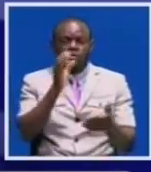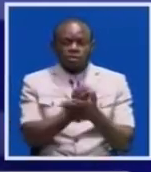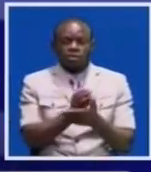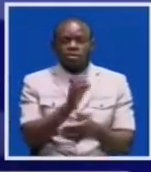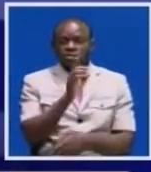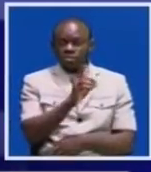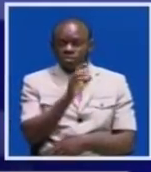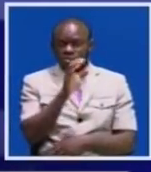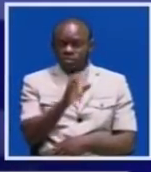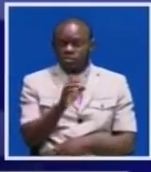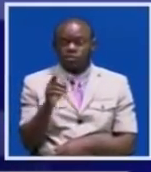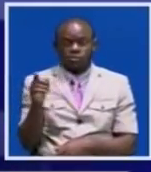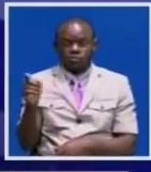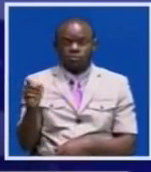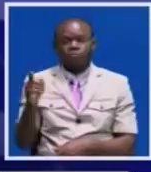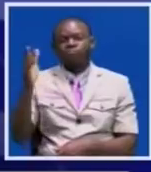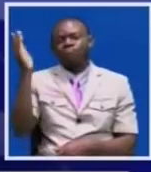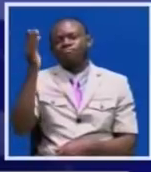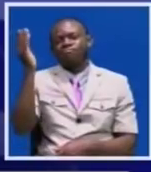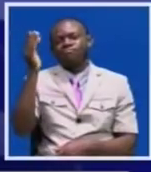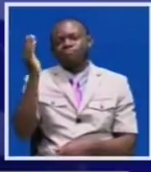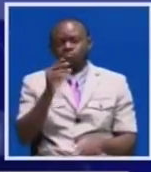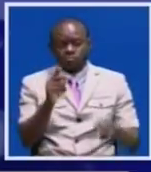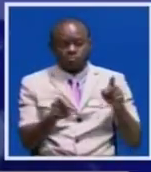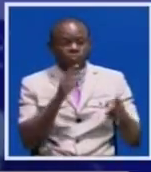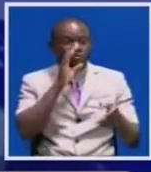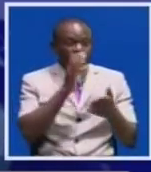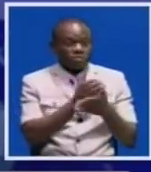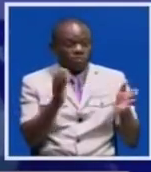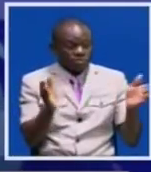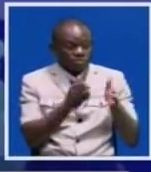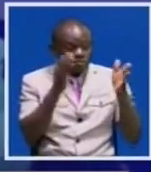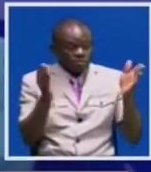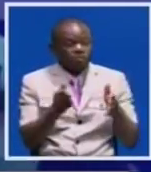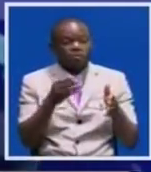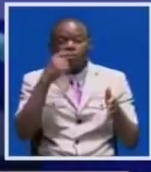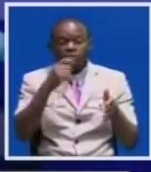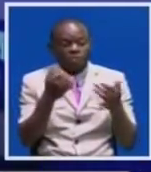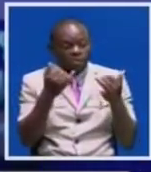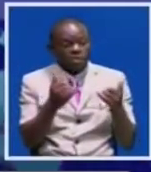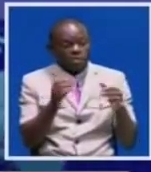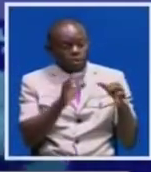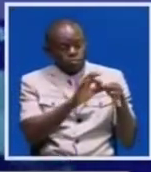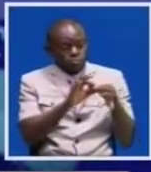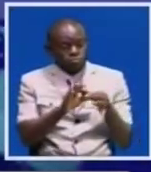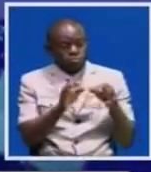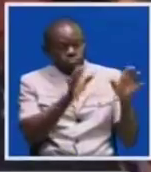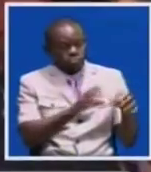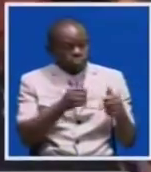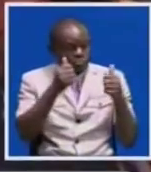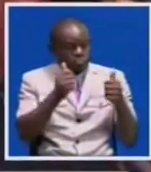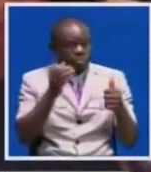has challenged the Chilanga residents to leave a legacy that the future generation will celebrate. Details in the following